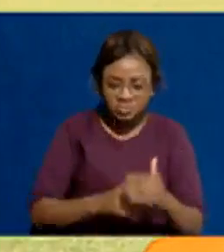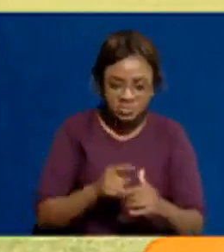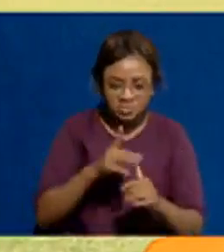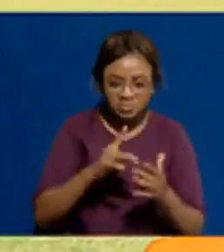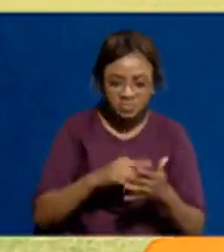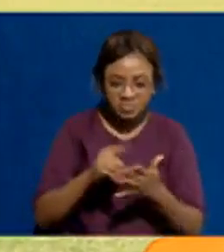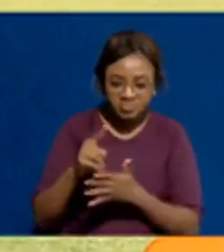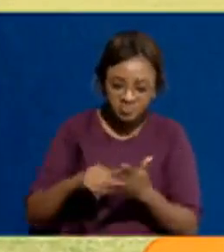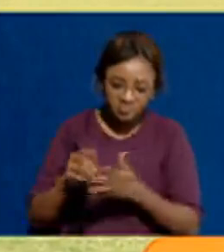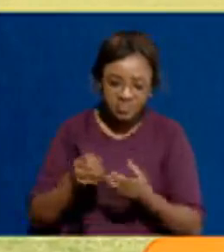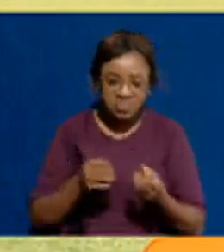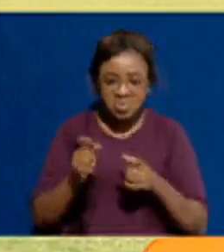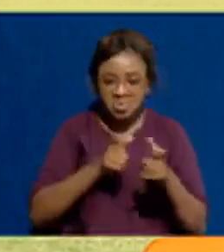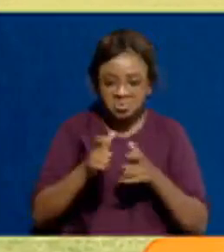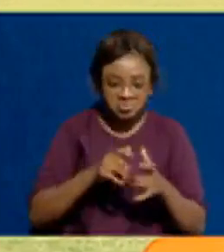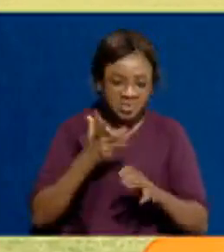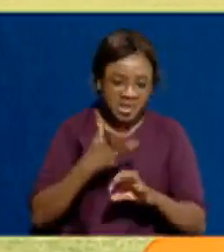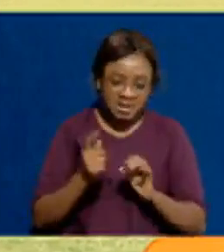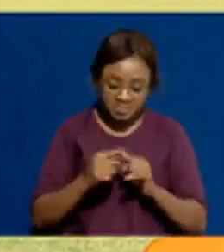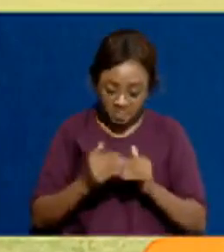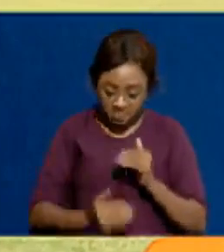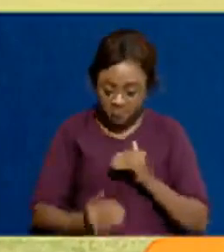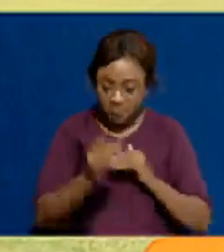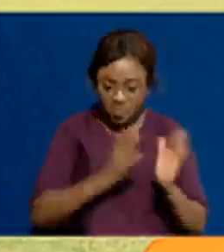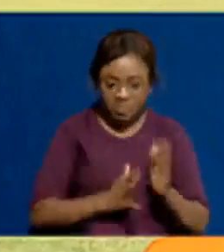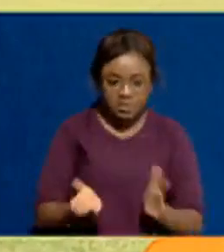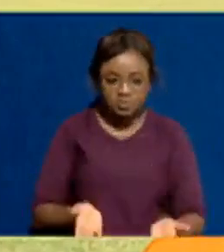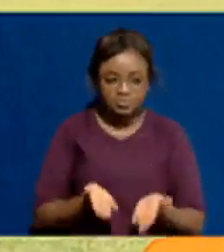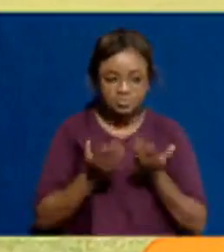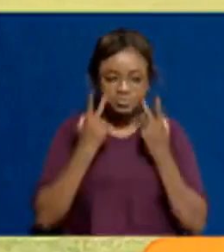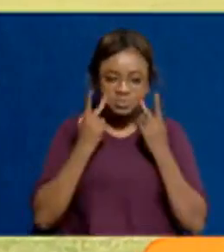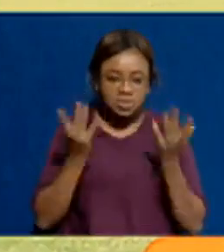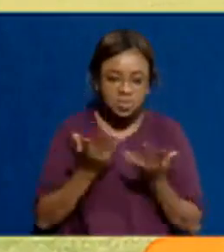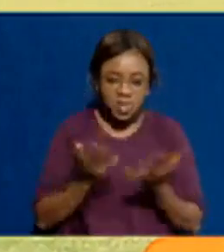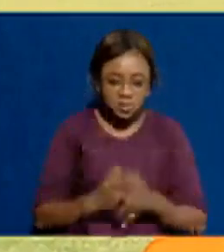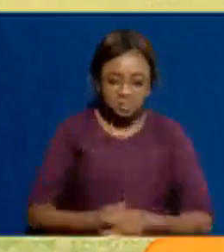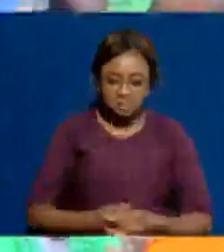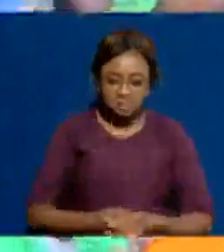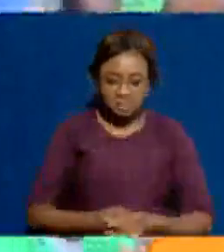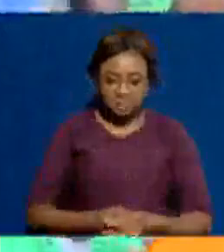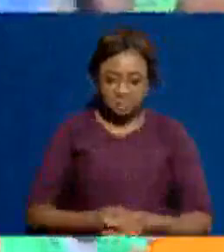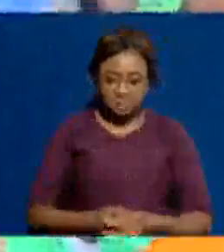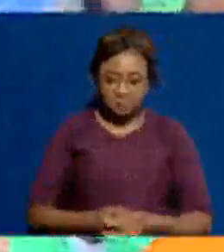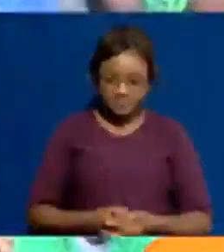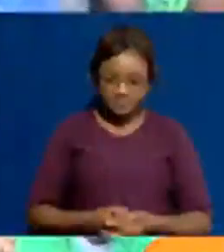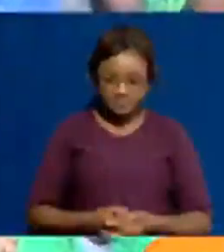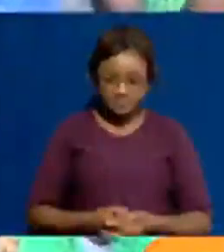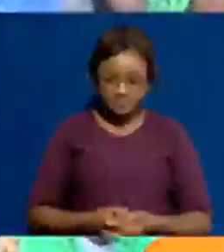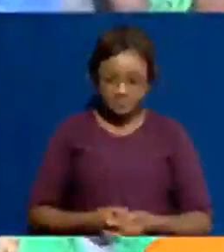sana. Kuendelea tu mbele ni kujipanga tena, na tutafanya nini kwa games na kama.